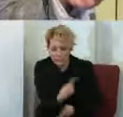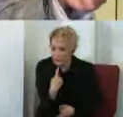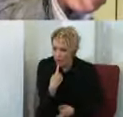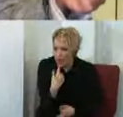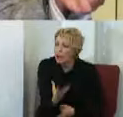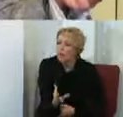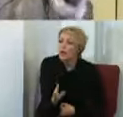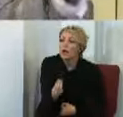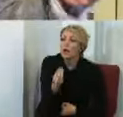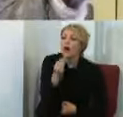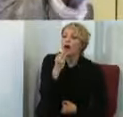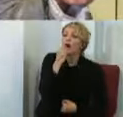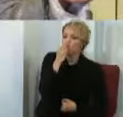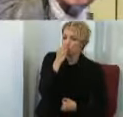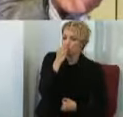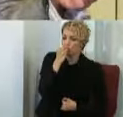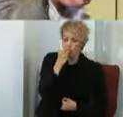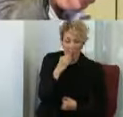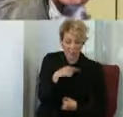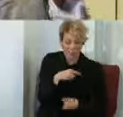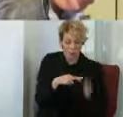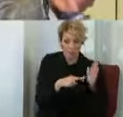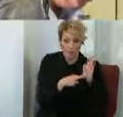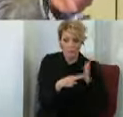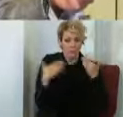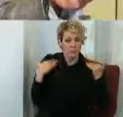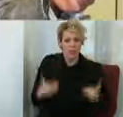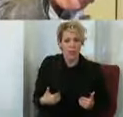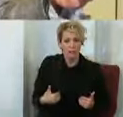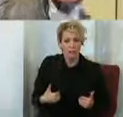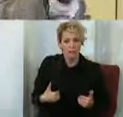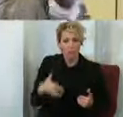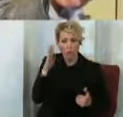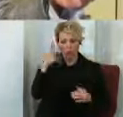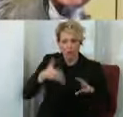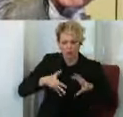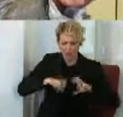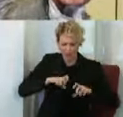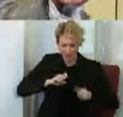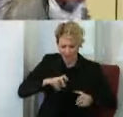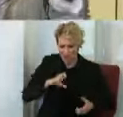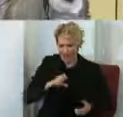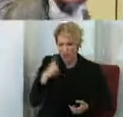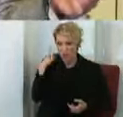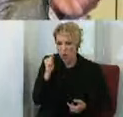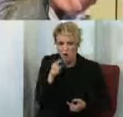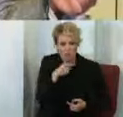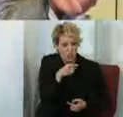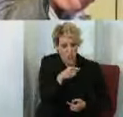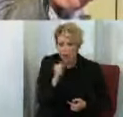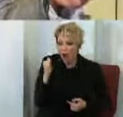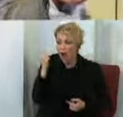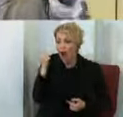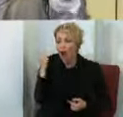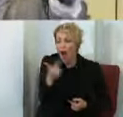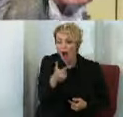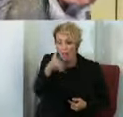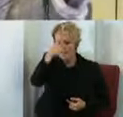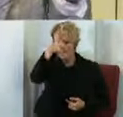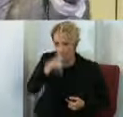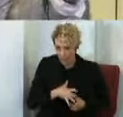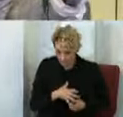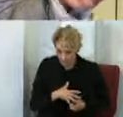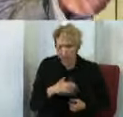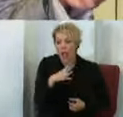in this. This is my body. It will be broken for you, for all men, for all women, for